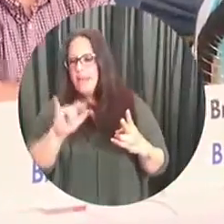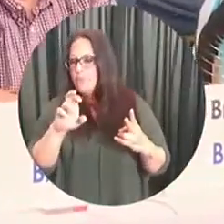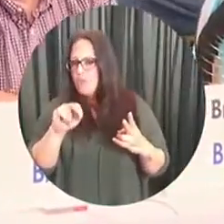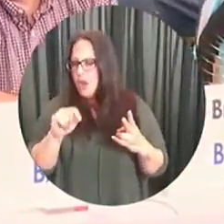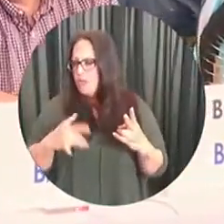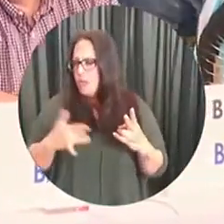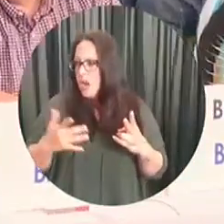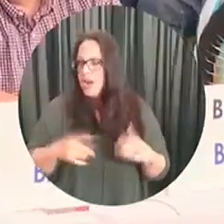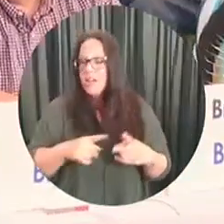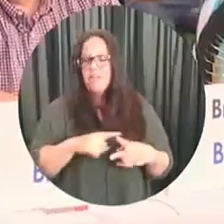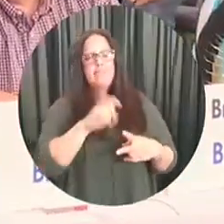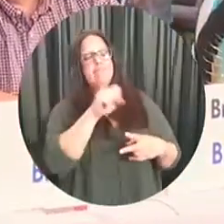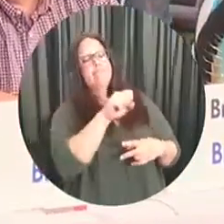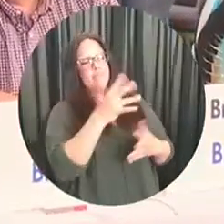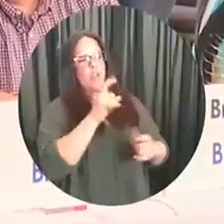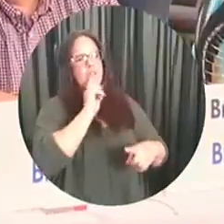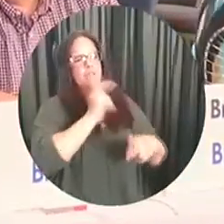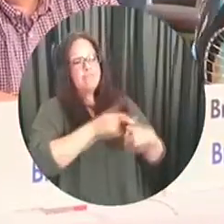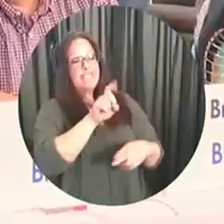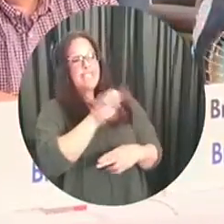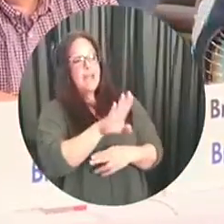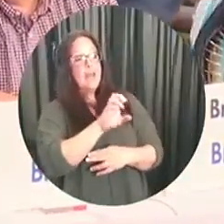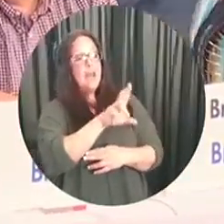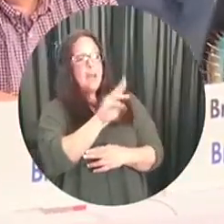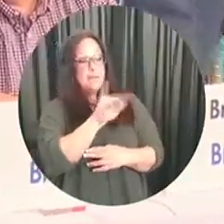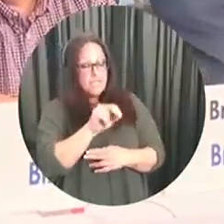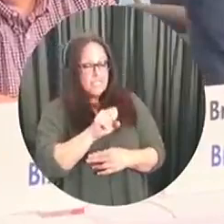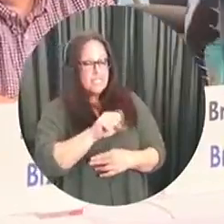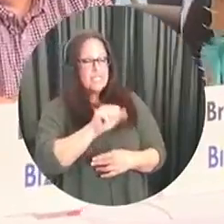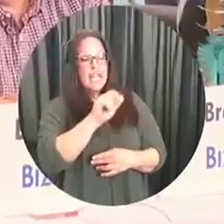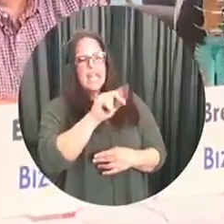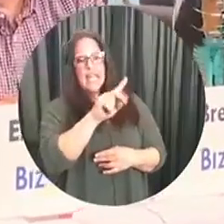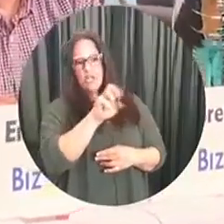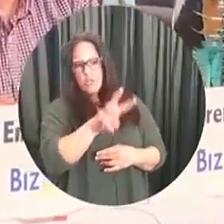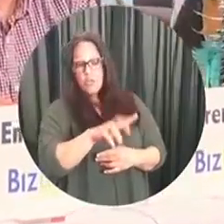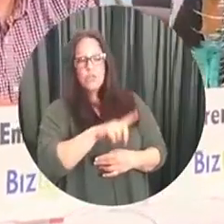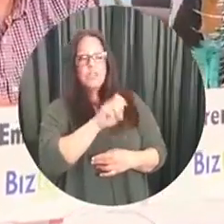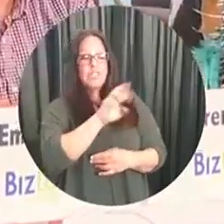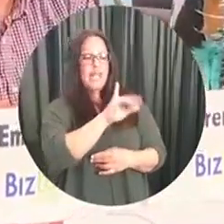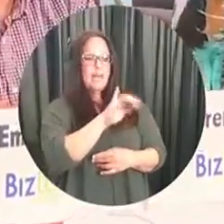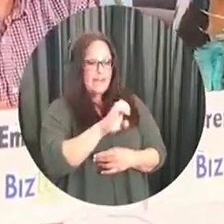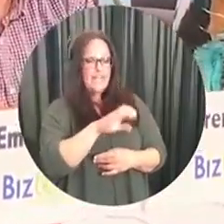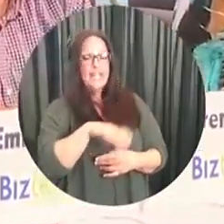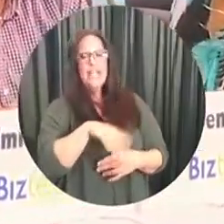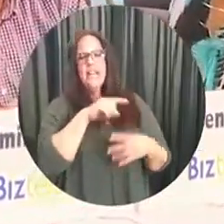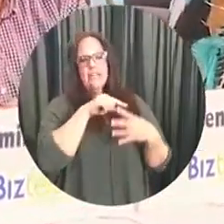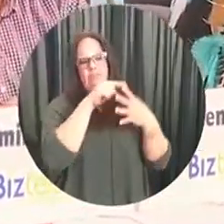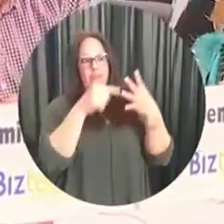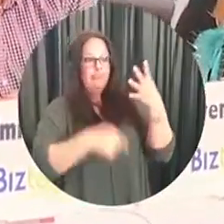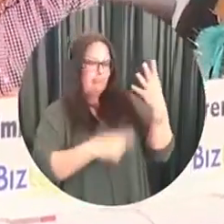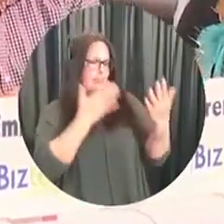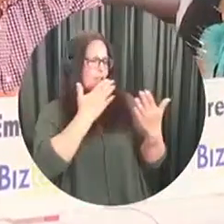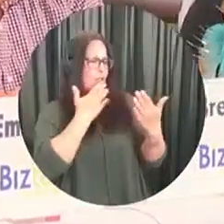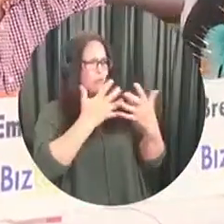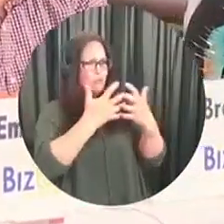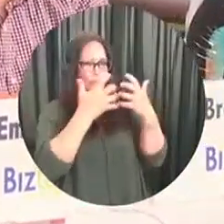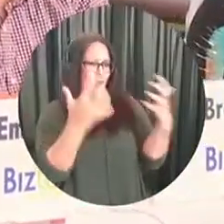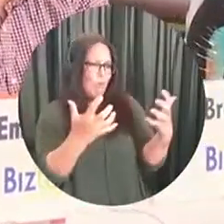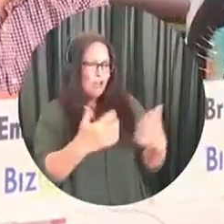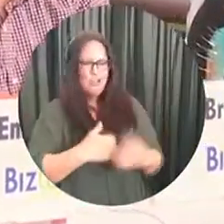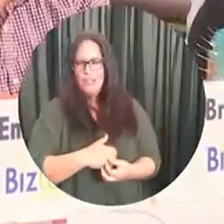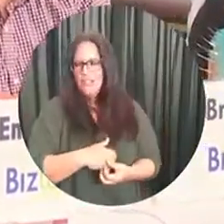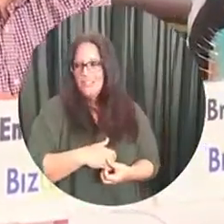We want to shout out Doug Cummings, Amber Shears, Jeremy Caton, Caitlin Thompson, and Cassie Nesselrode. Thank you guys so much. That